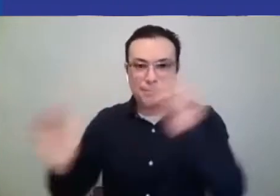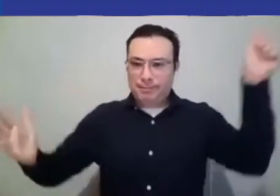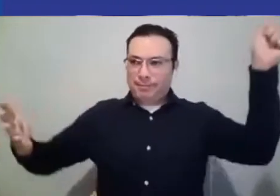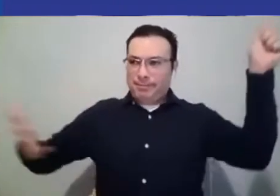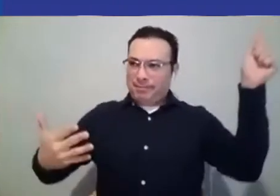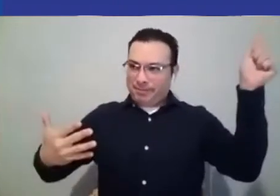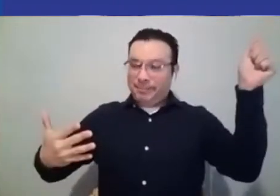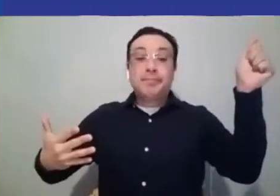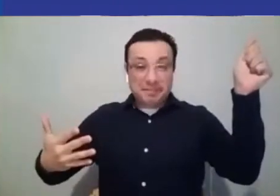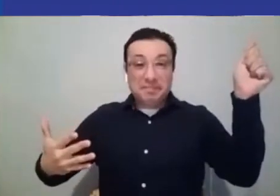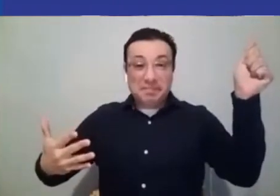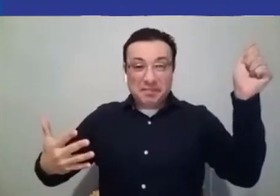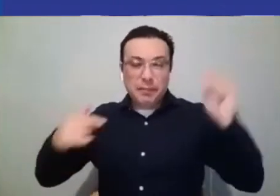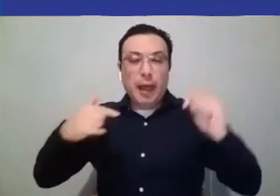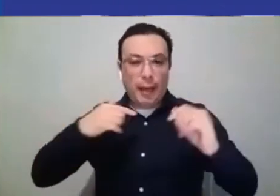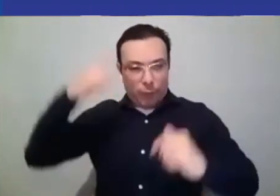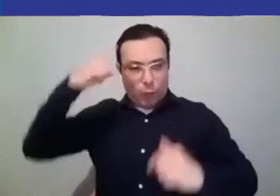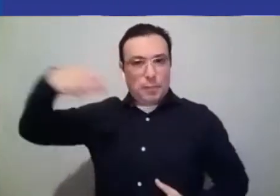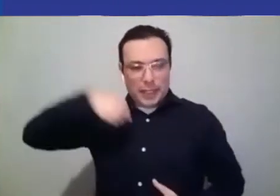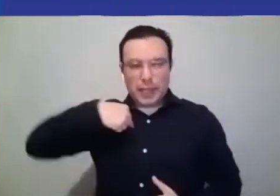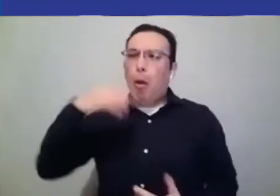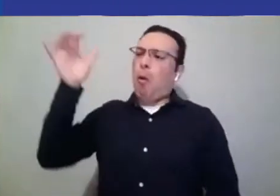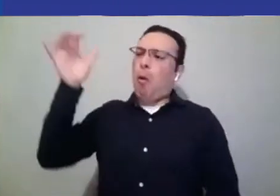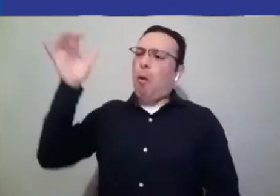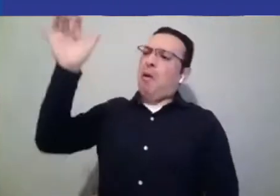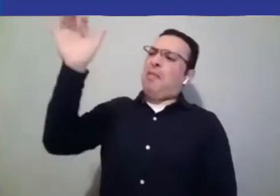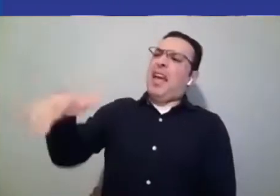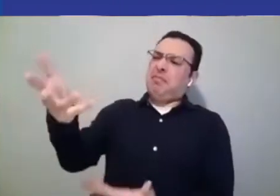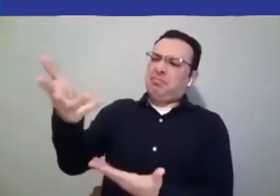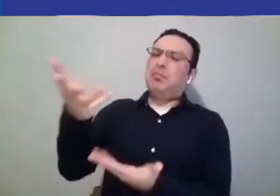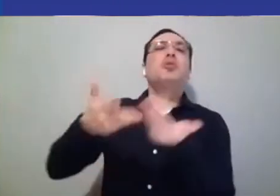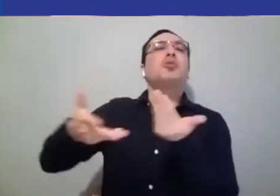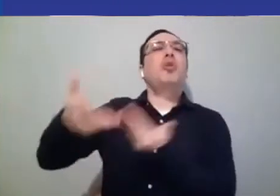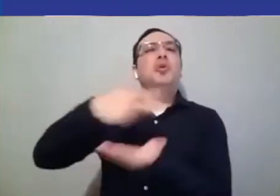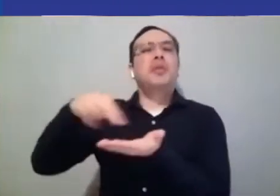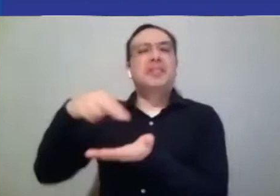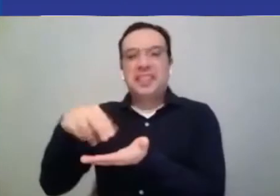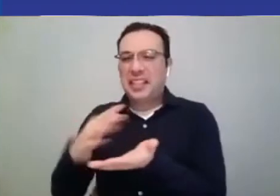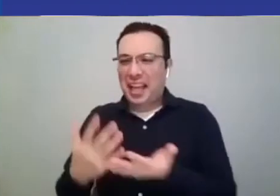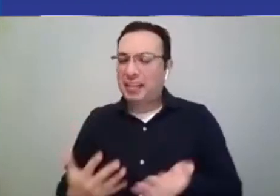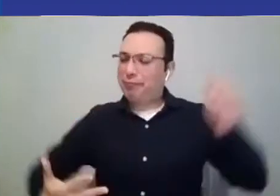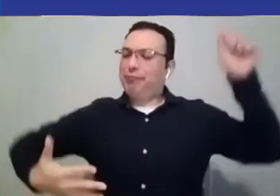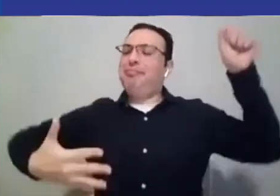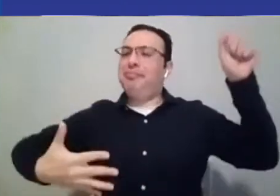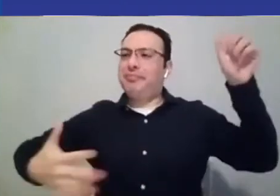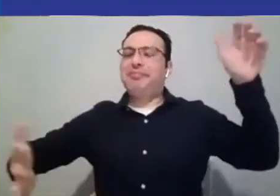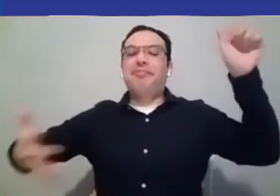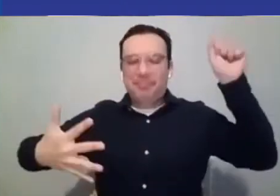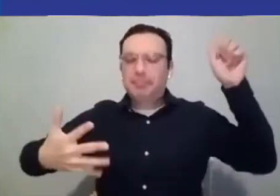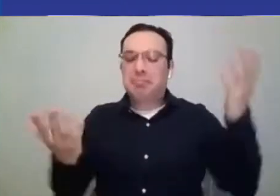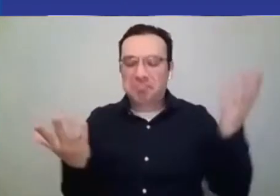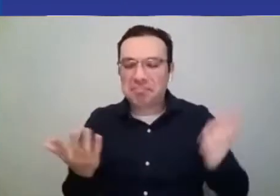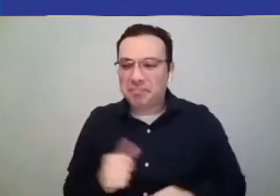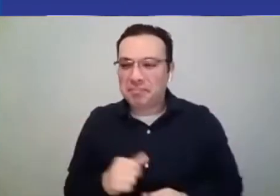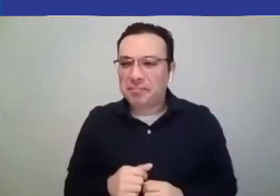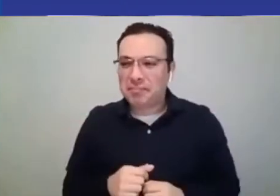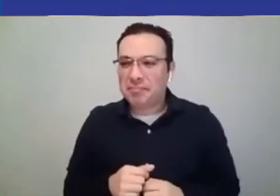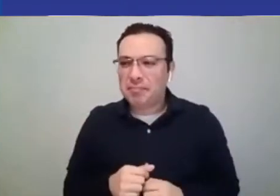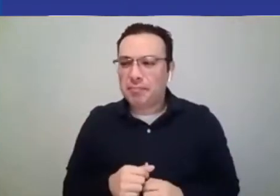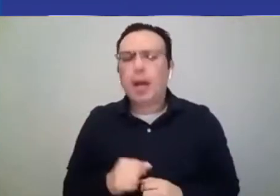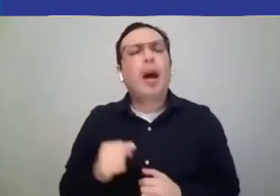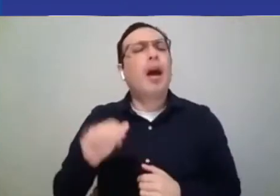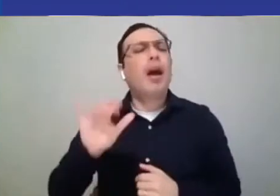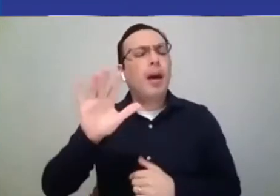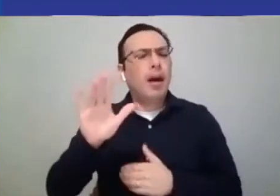defined social dancing. However, as I matured and